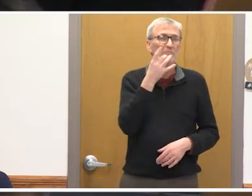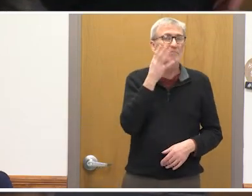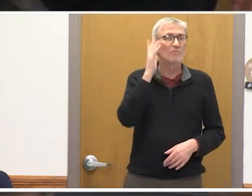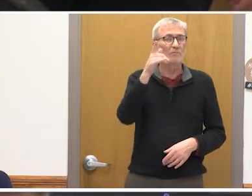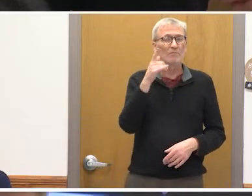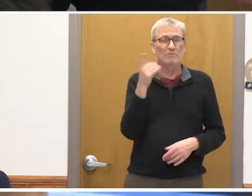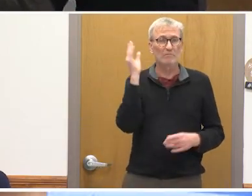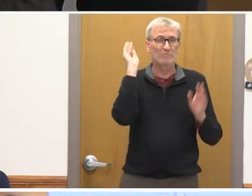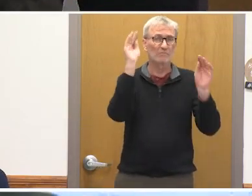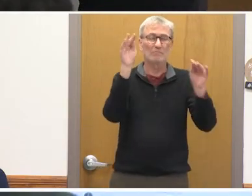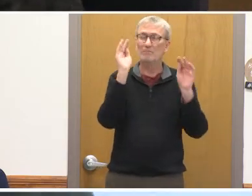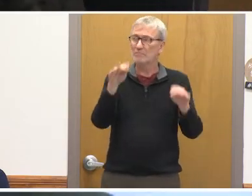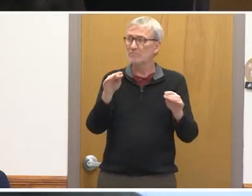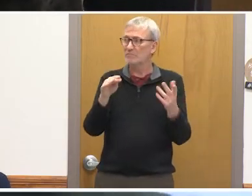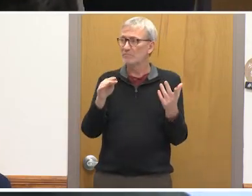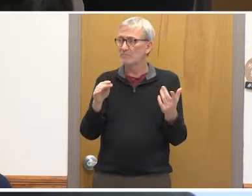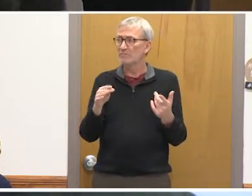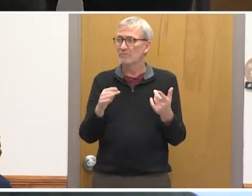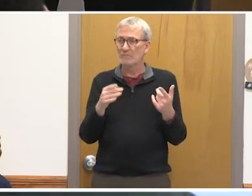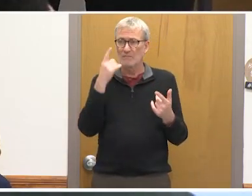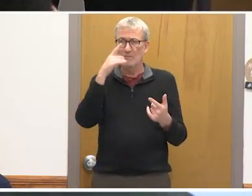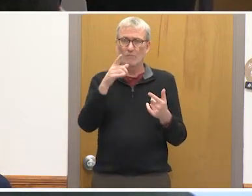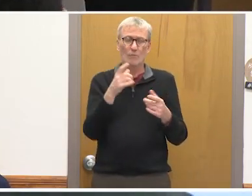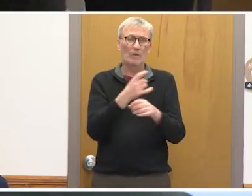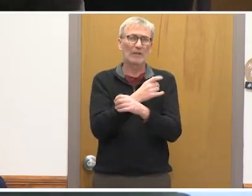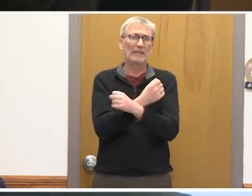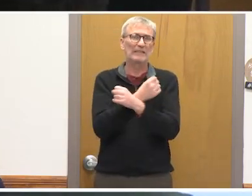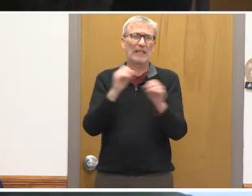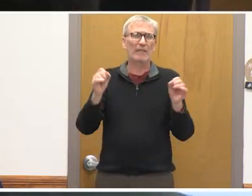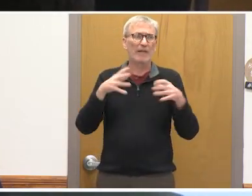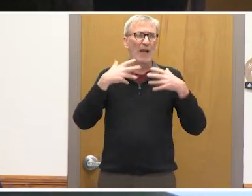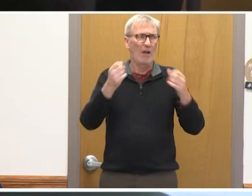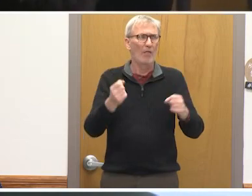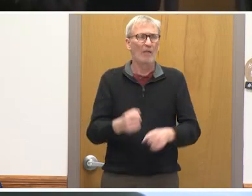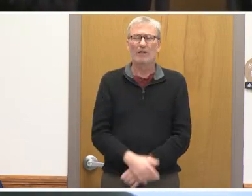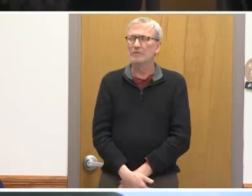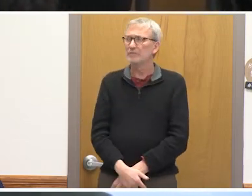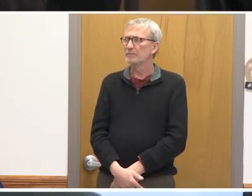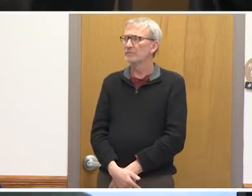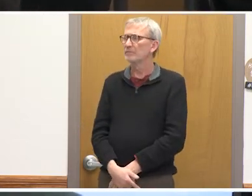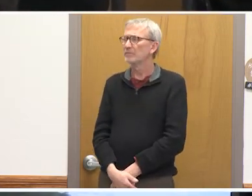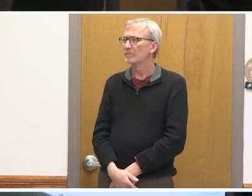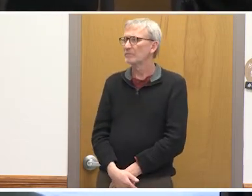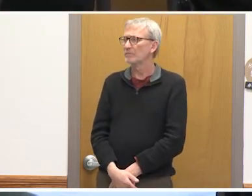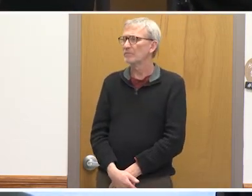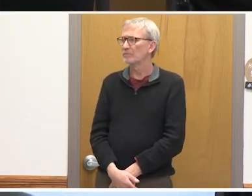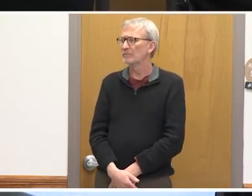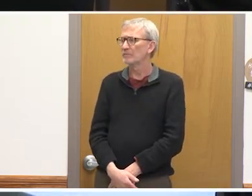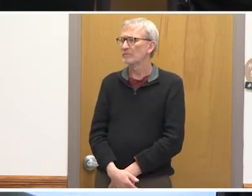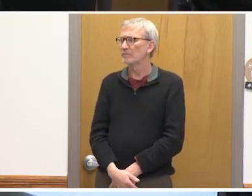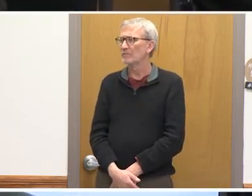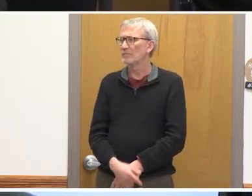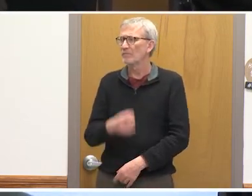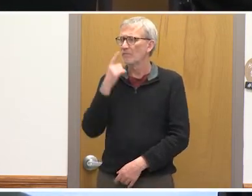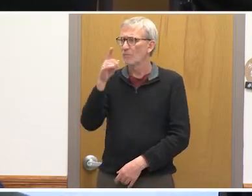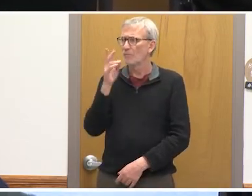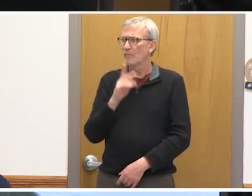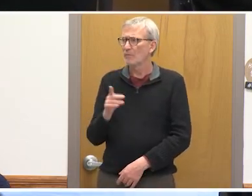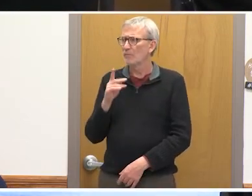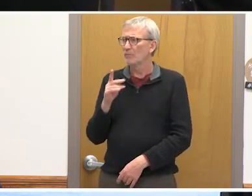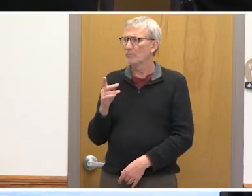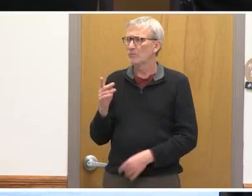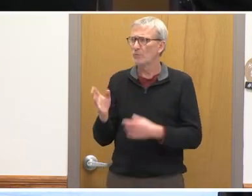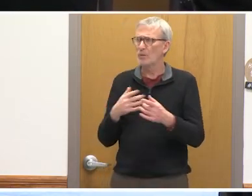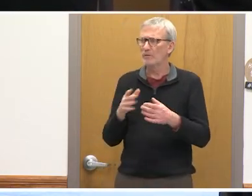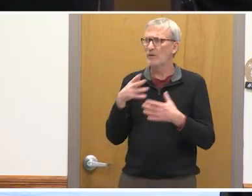you're going to be installing, are they engineered to consider health issues to our eyes, people who have bad eyes, wear glasses, or whatever